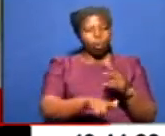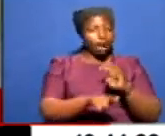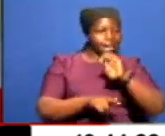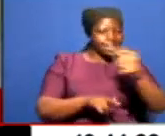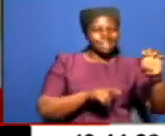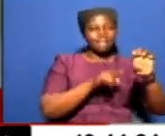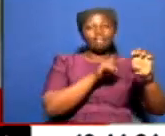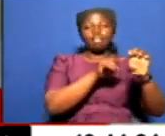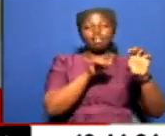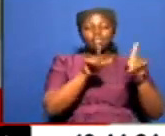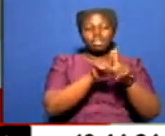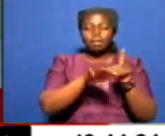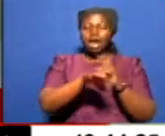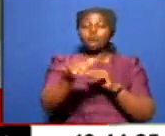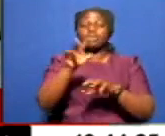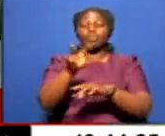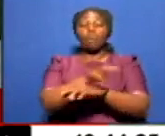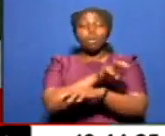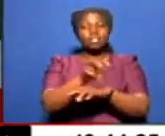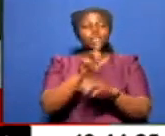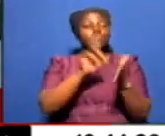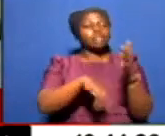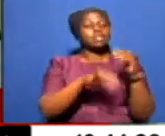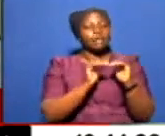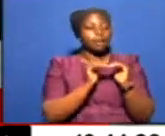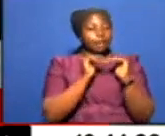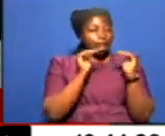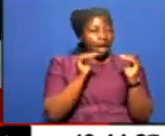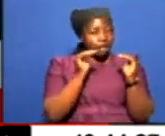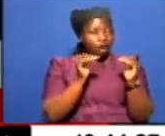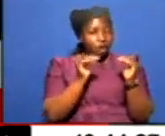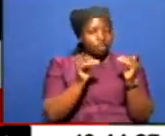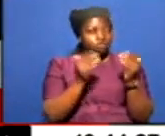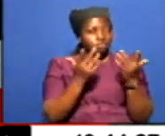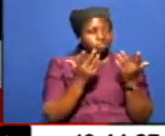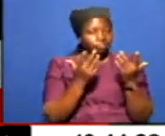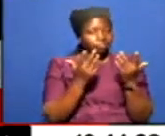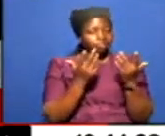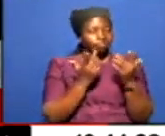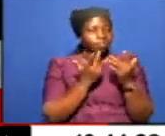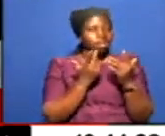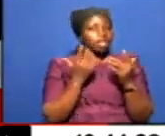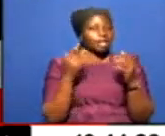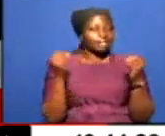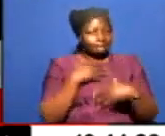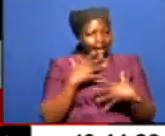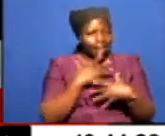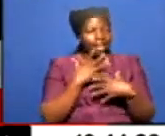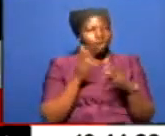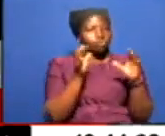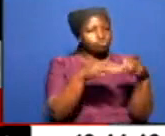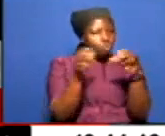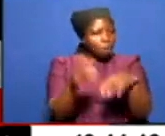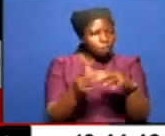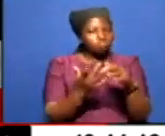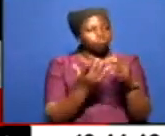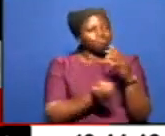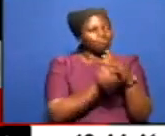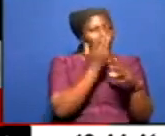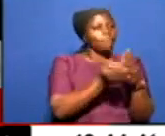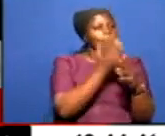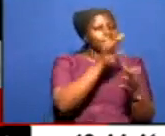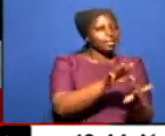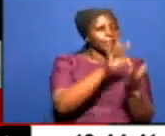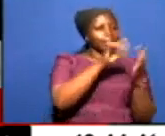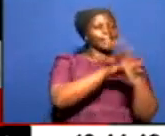watch, what is the level of radicalization that you have seen, and especially in counties, and how are you working